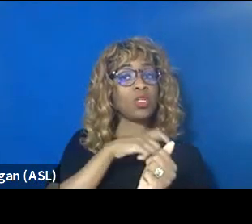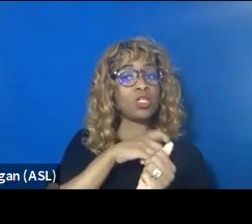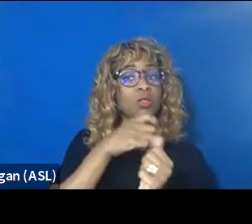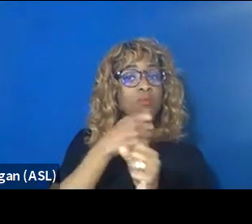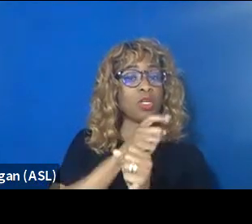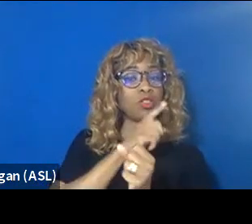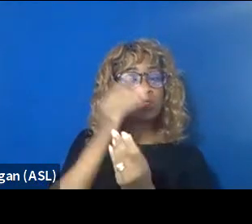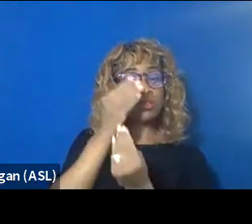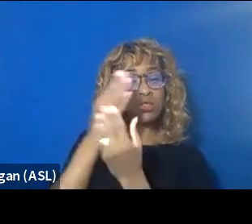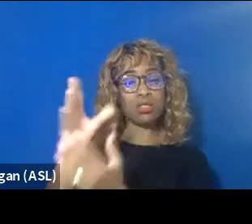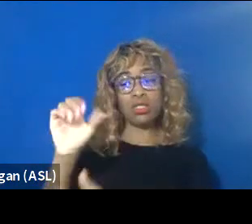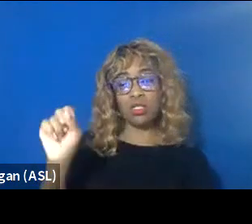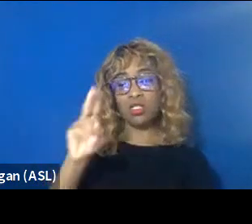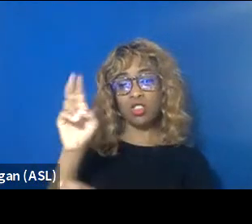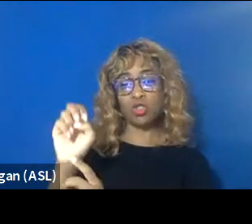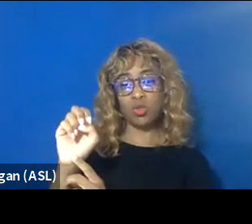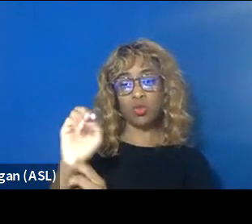our